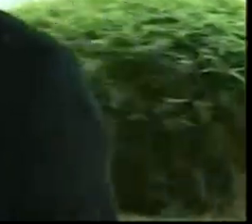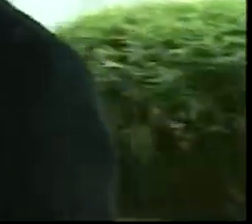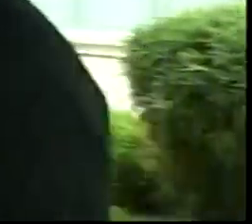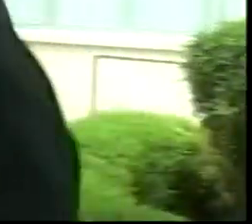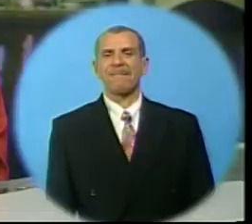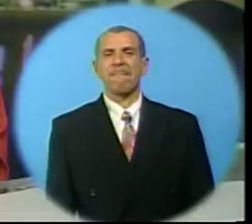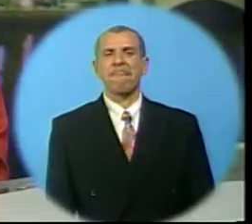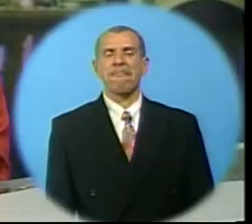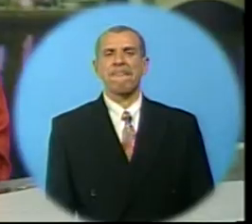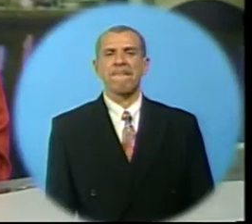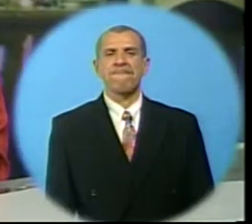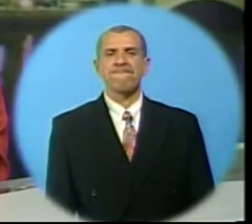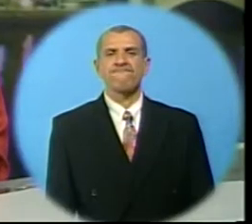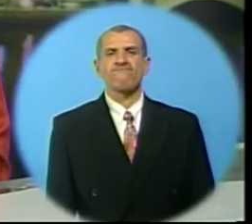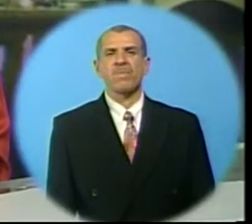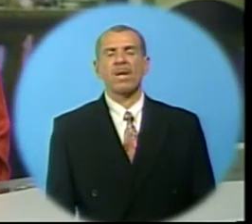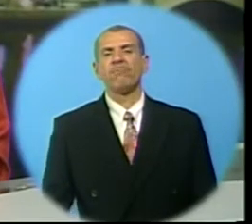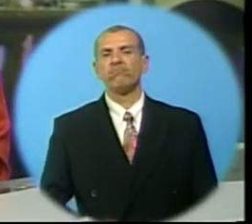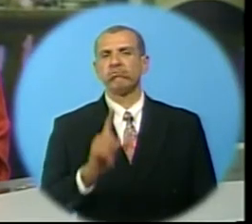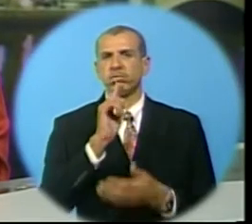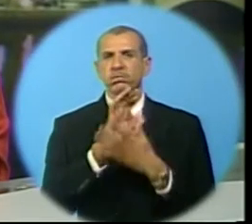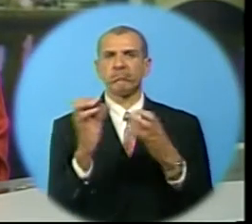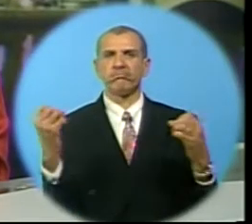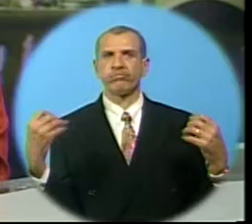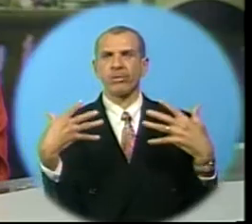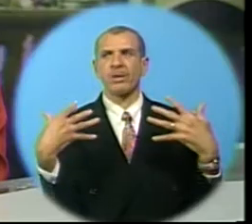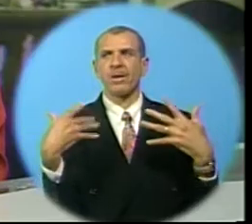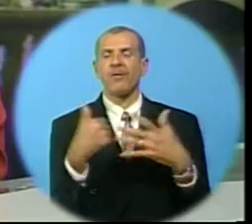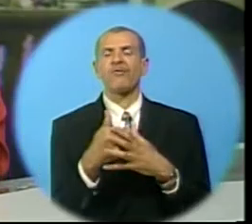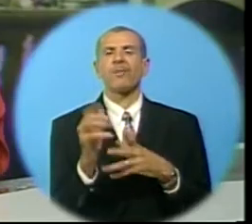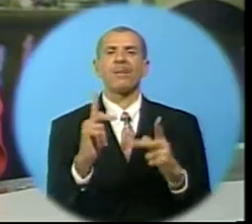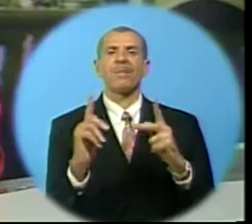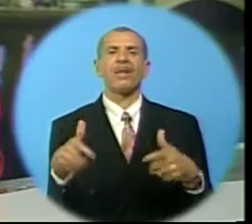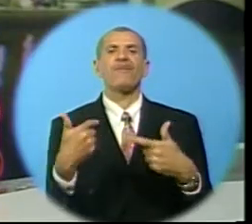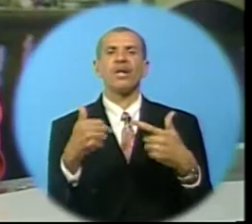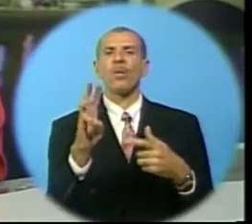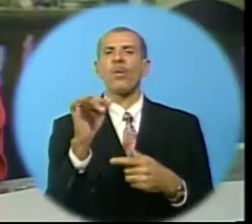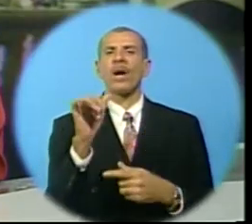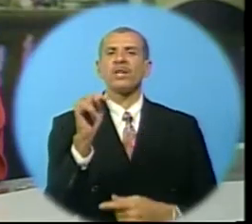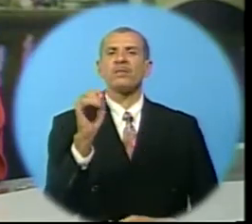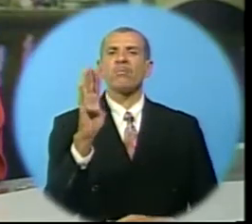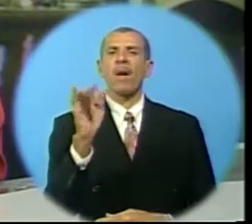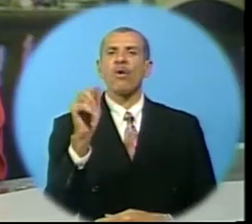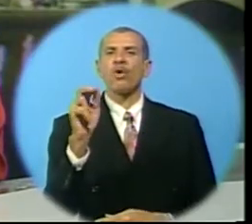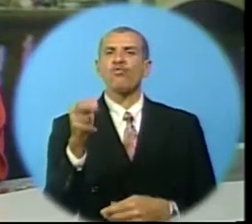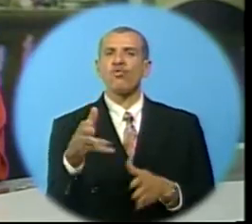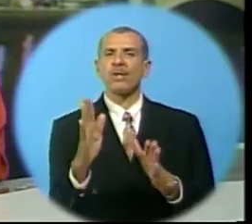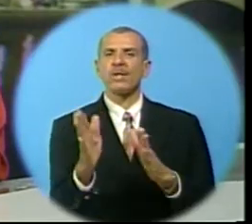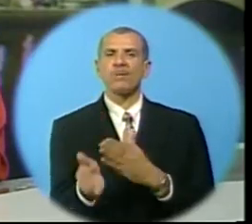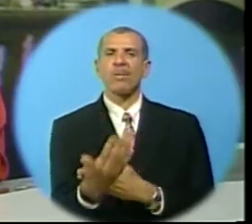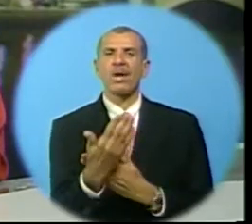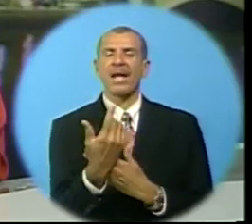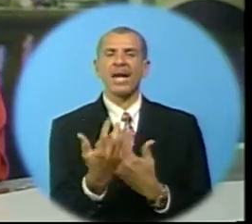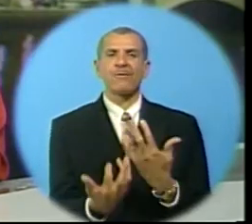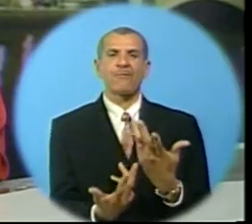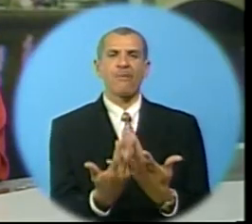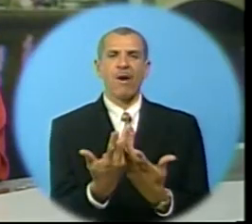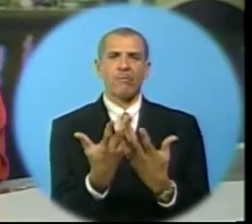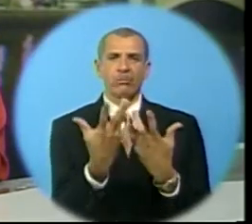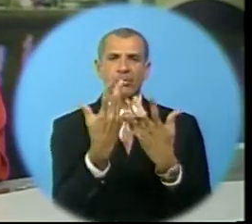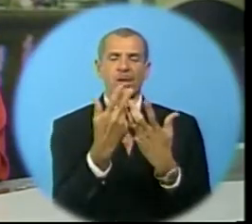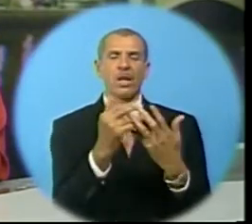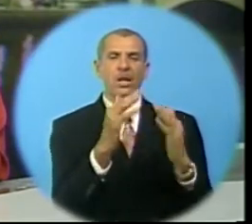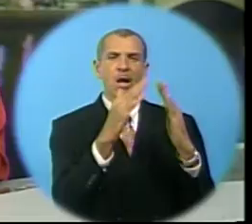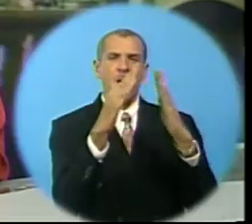crossed. Well, it was quite a scare for residents in Westbury Road, St. Michael early this morning as fire threatened homes in the